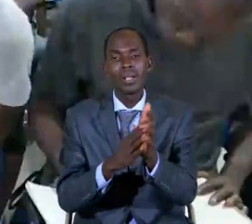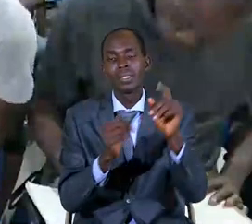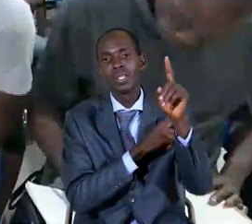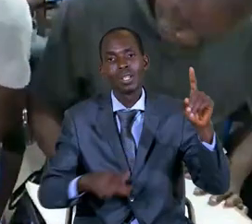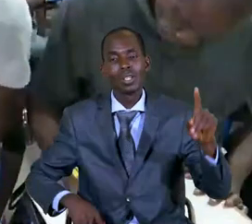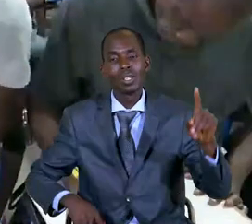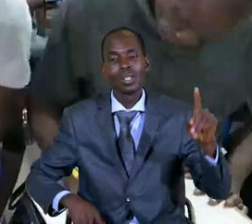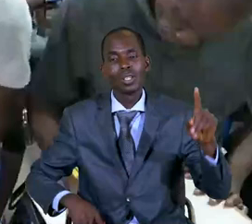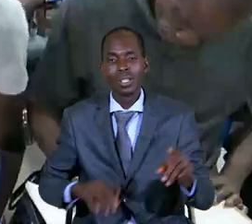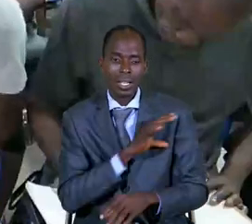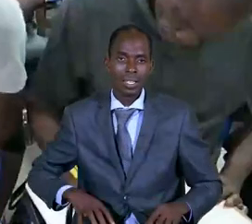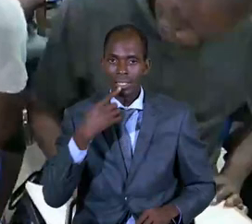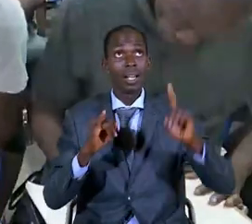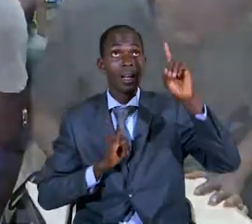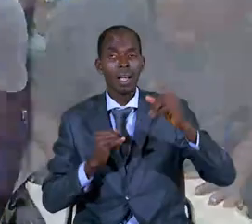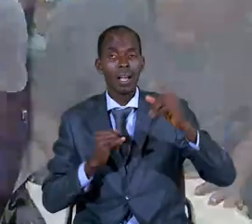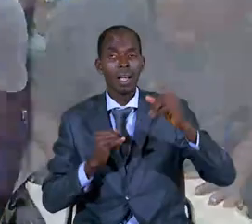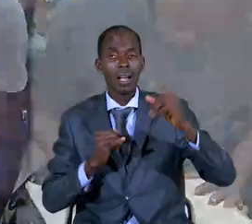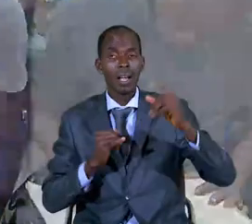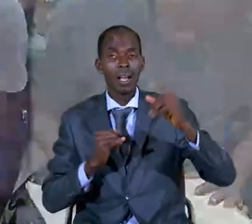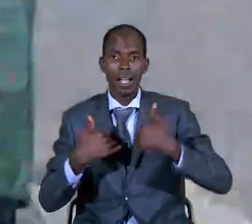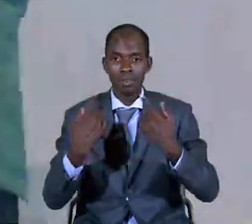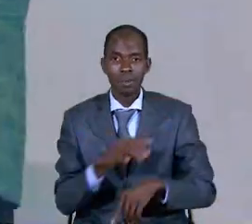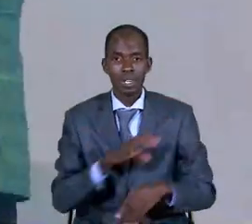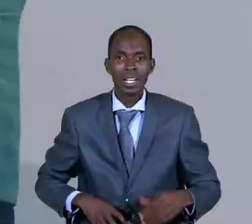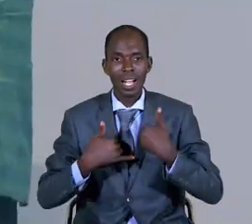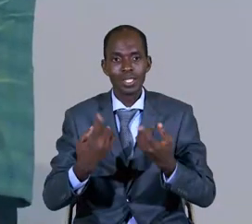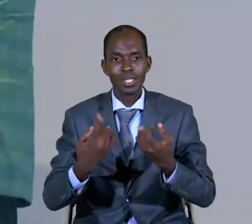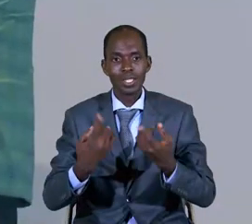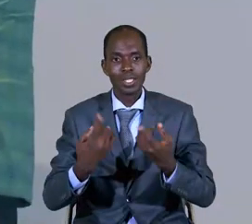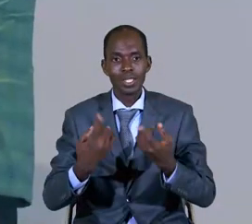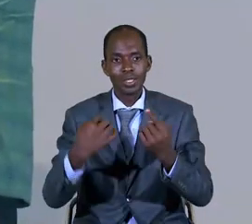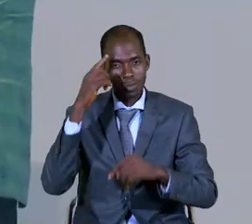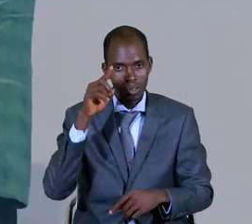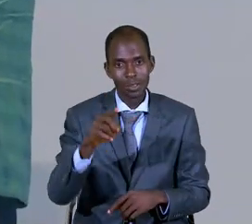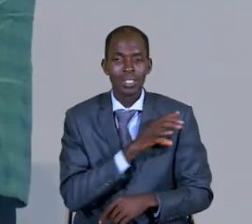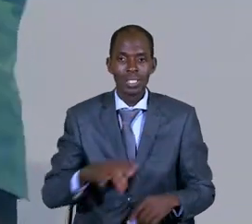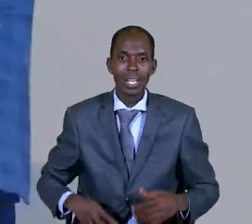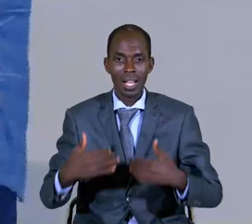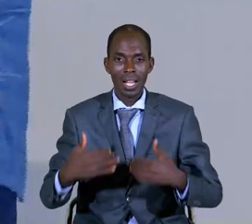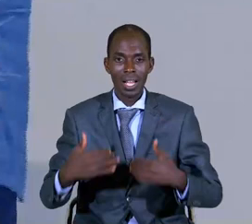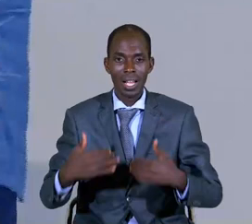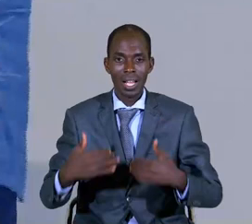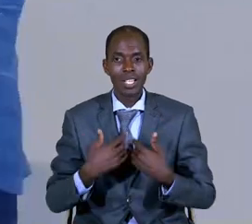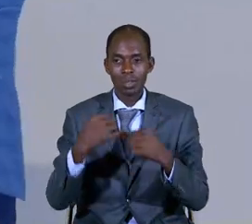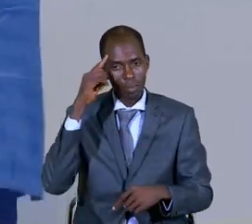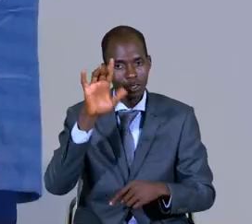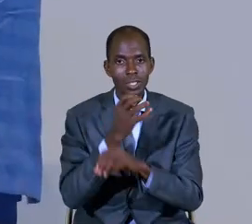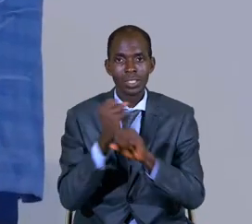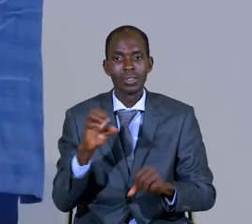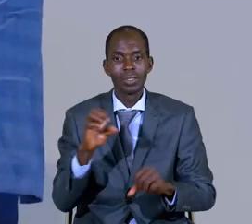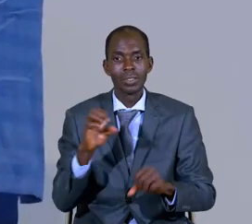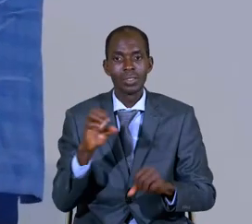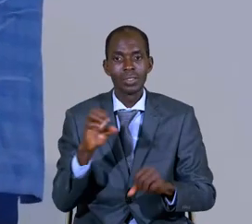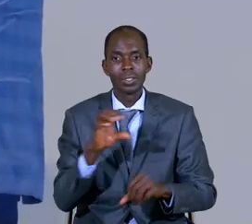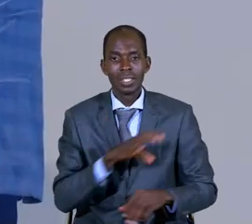I am come. Christ has come for you. Christ has come for your salvation.